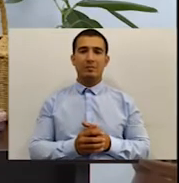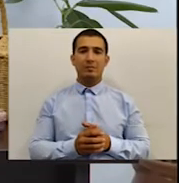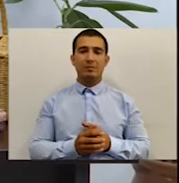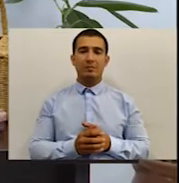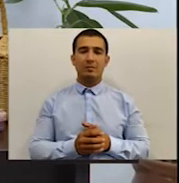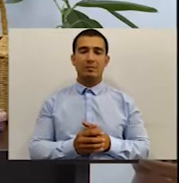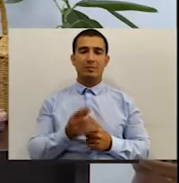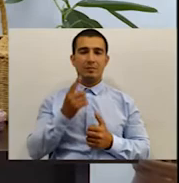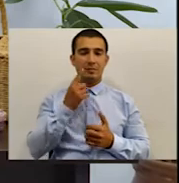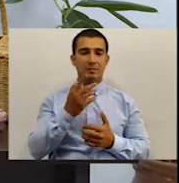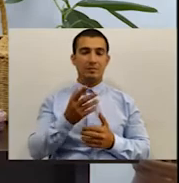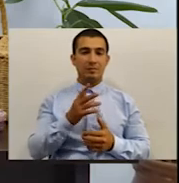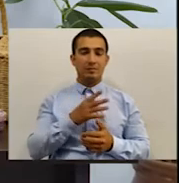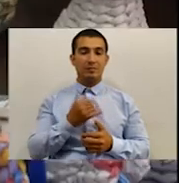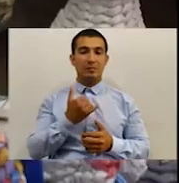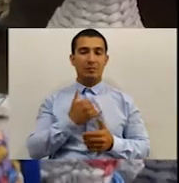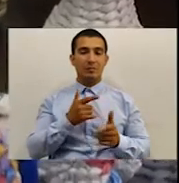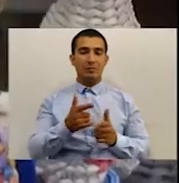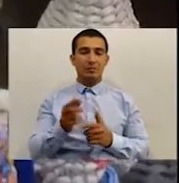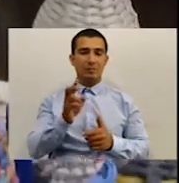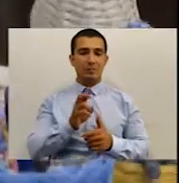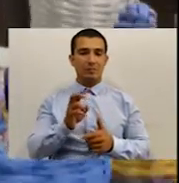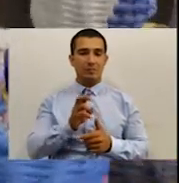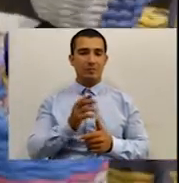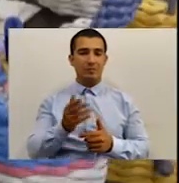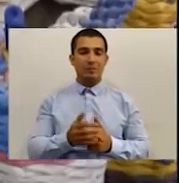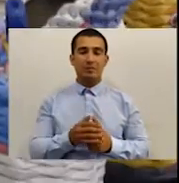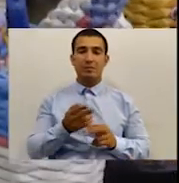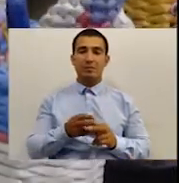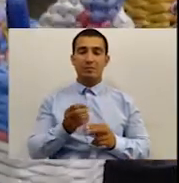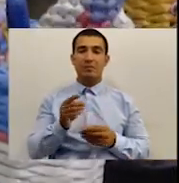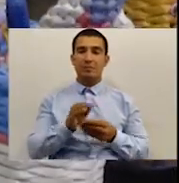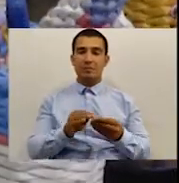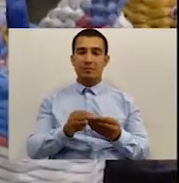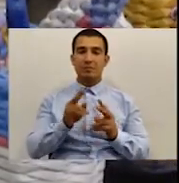Mana oq tayoqchamiz chiqdi. Yana bir ko'rsataman.